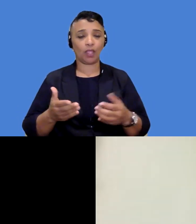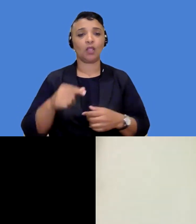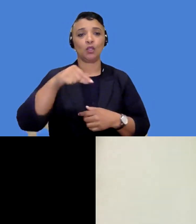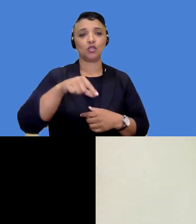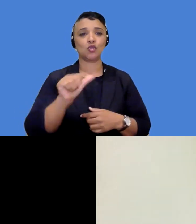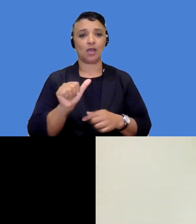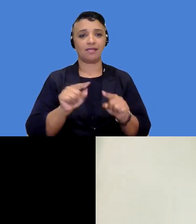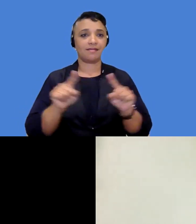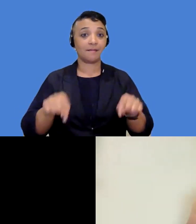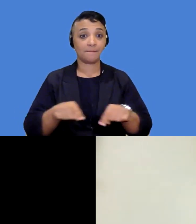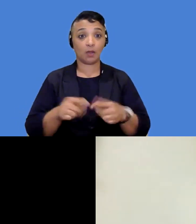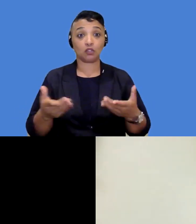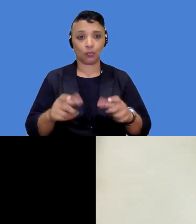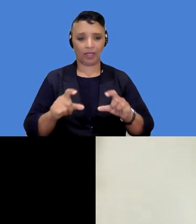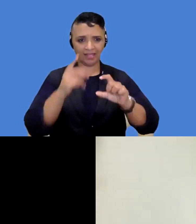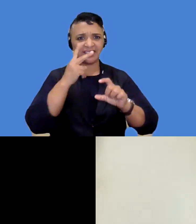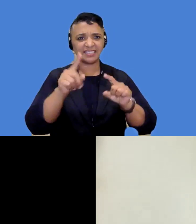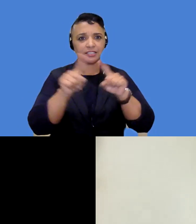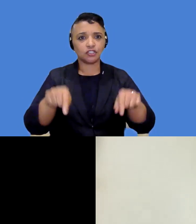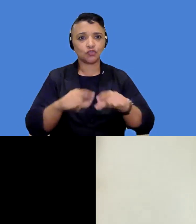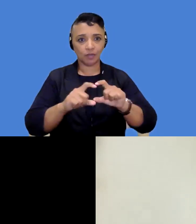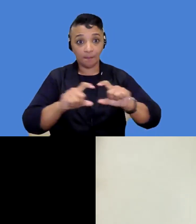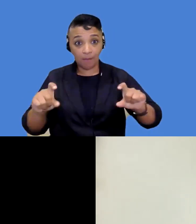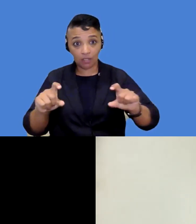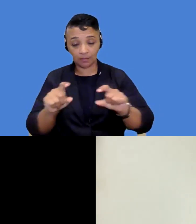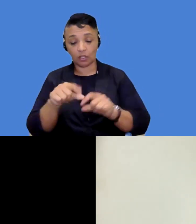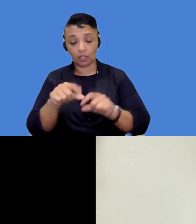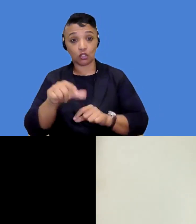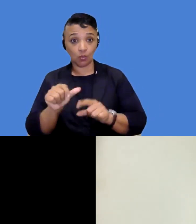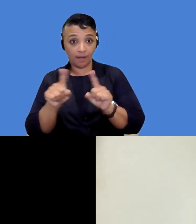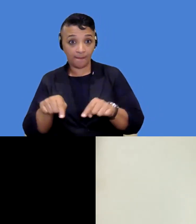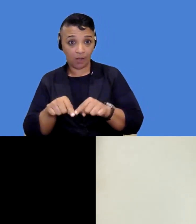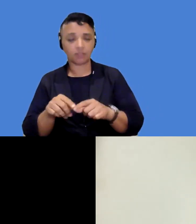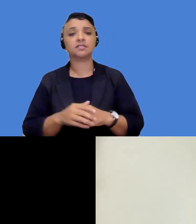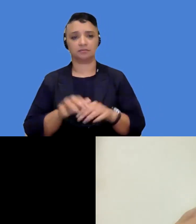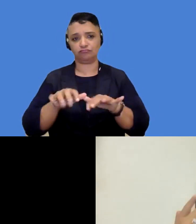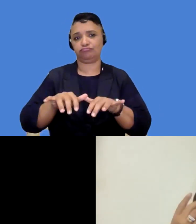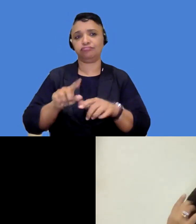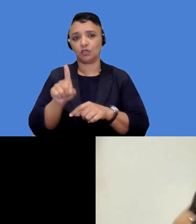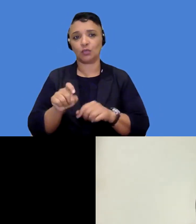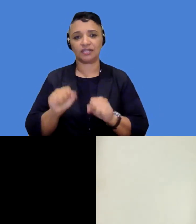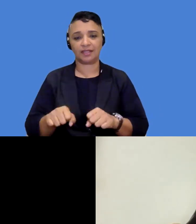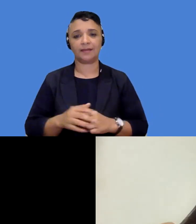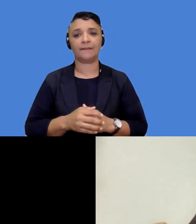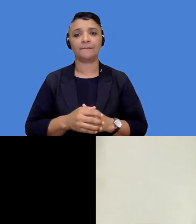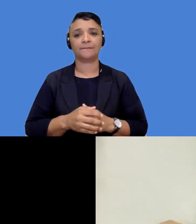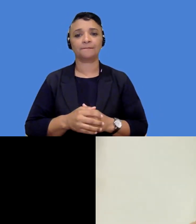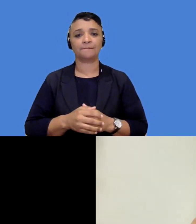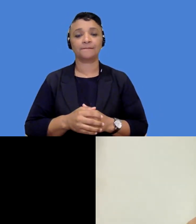screen. We are now going to go into an interactive part of this